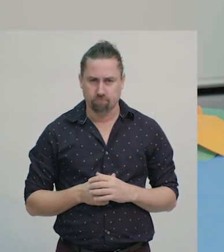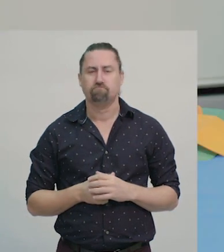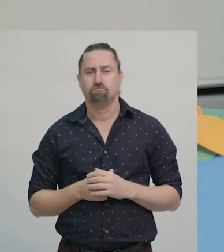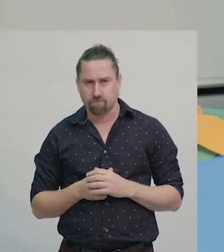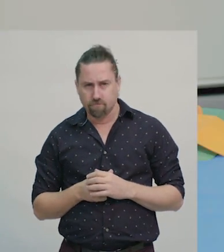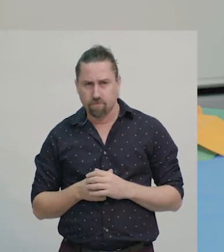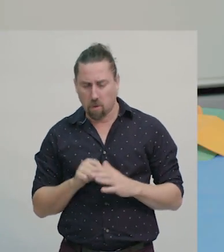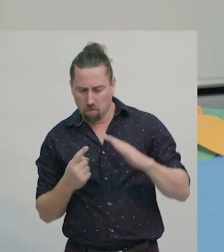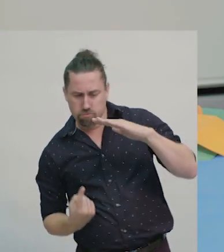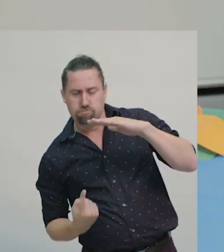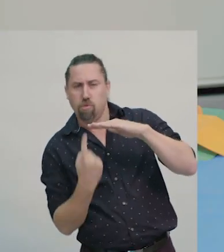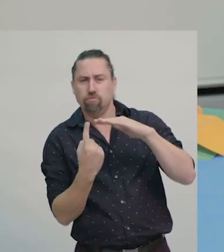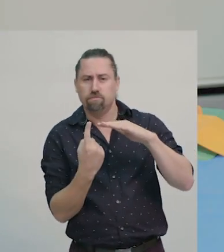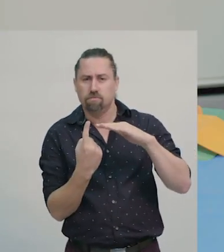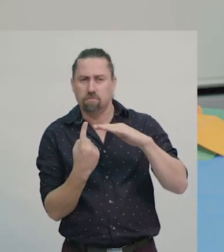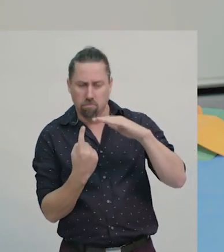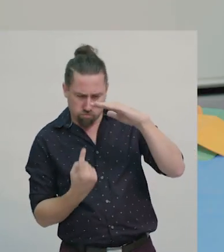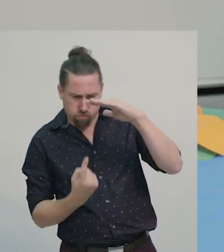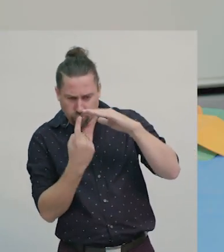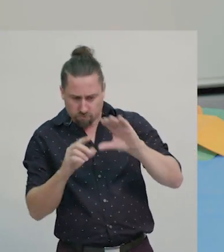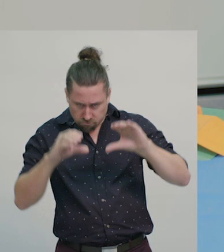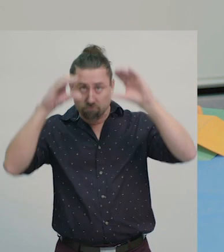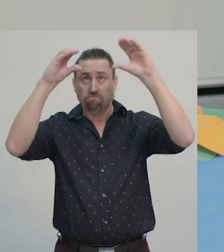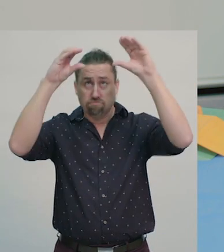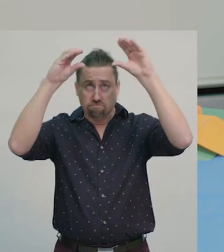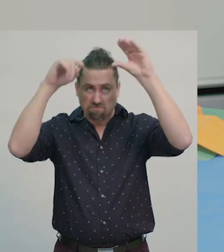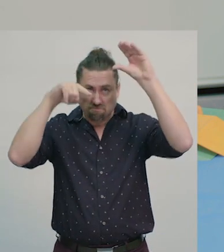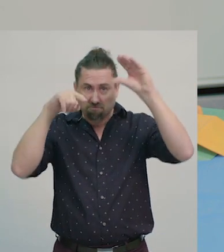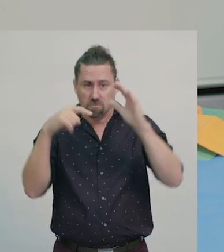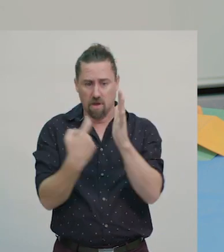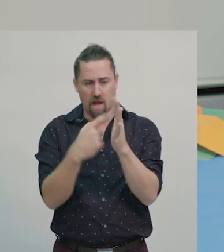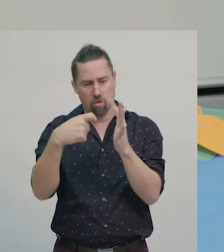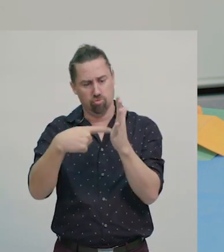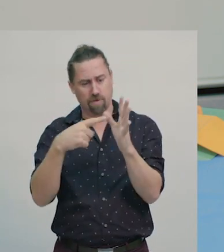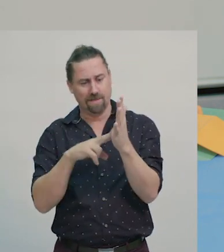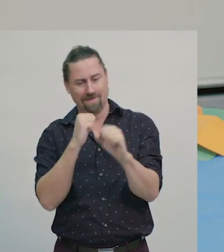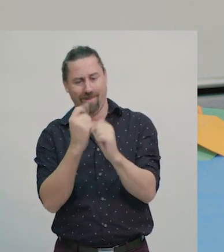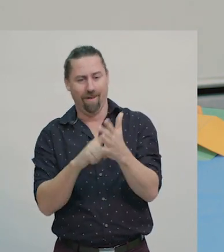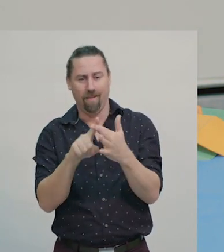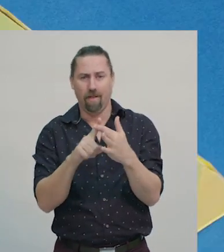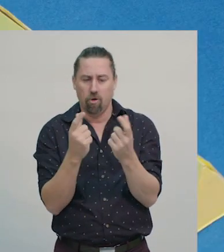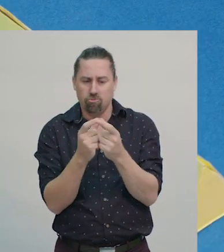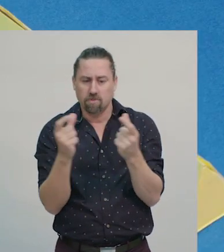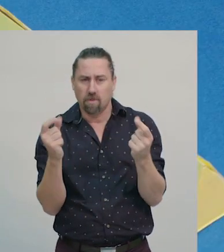What about the bottom view? What shape is it? It is also a rectangle. Let's record that.